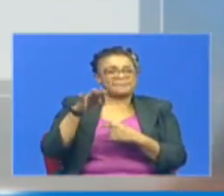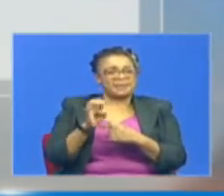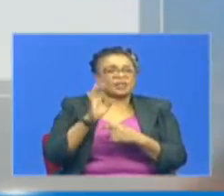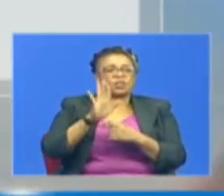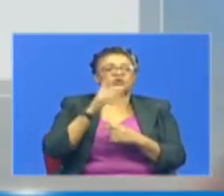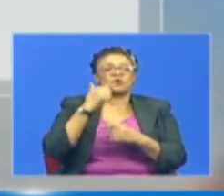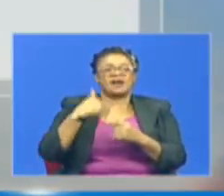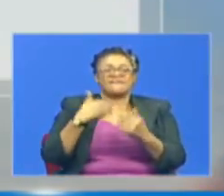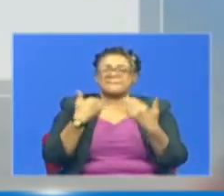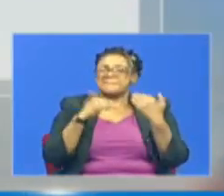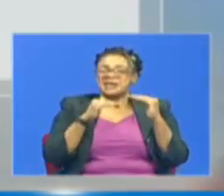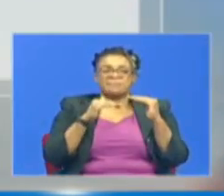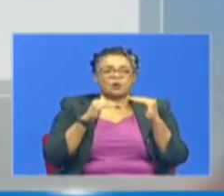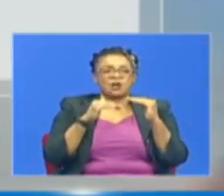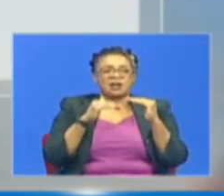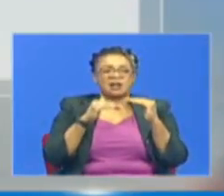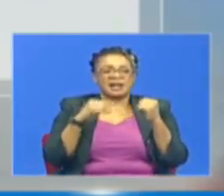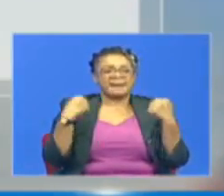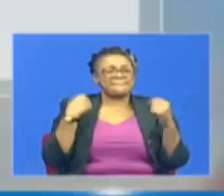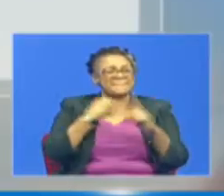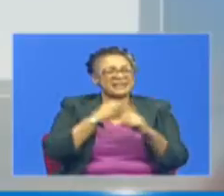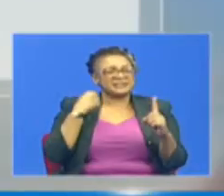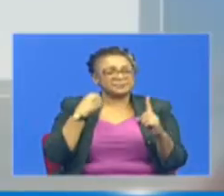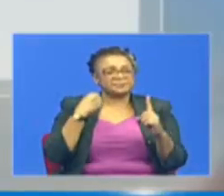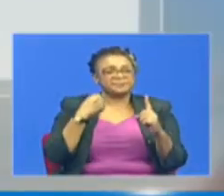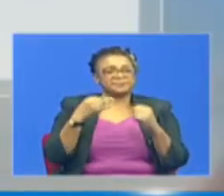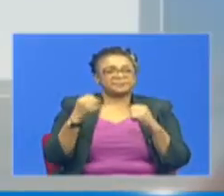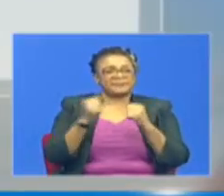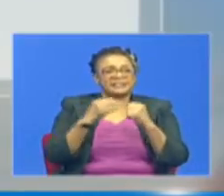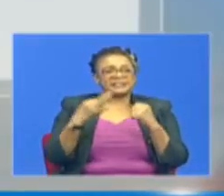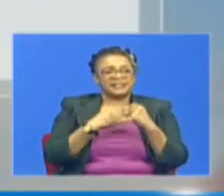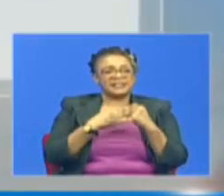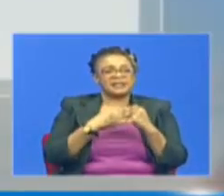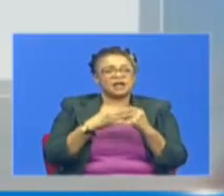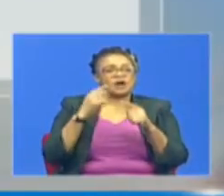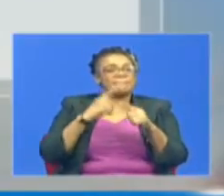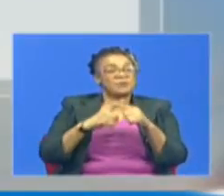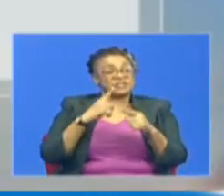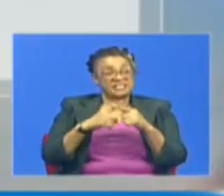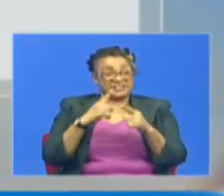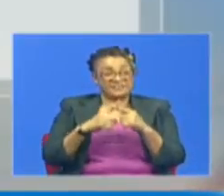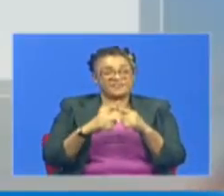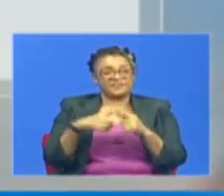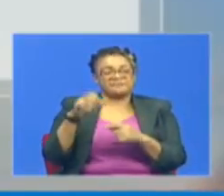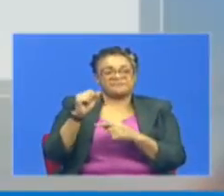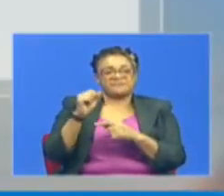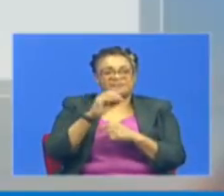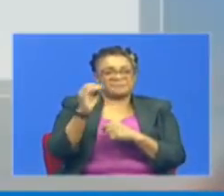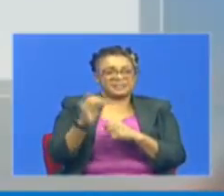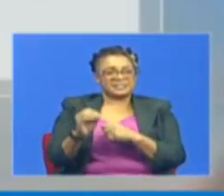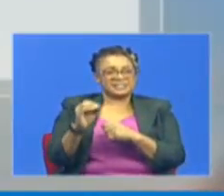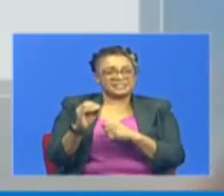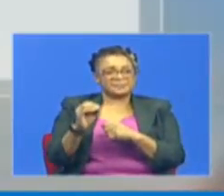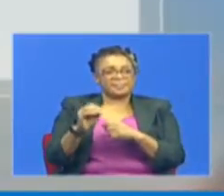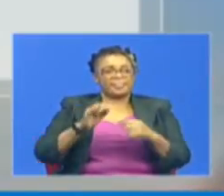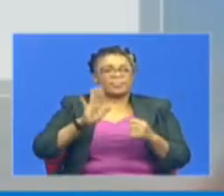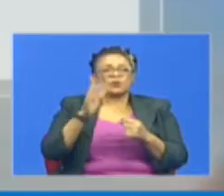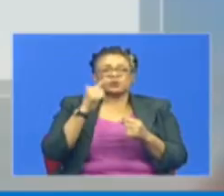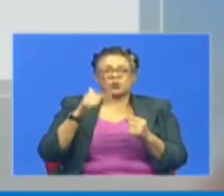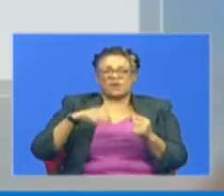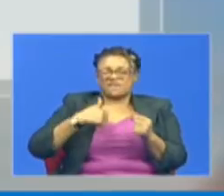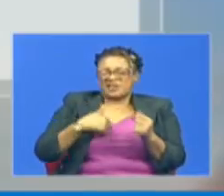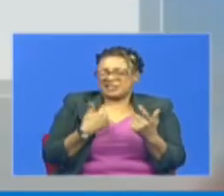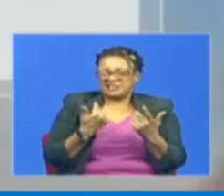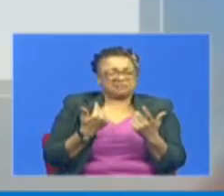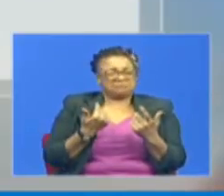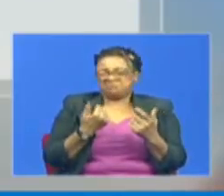minimal negative impact are 18%. Positive impact to some elements is 5%. And those who have felt no impact on